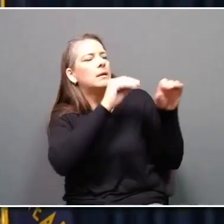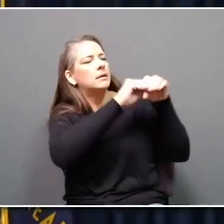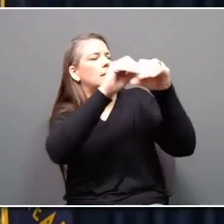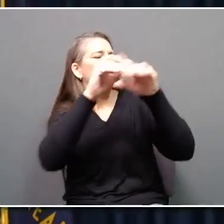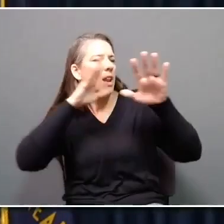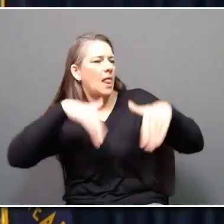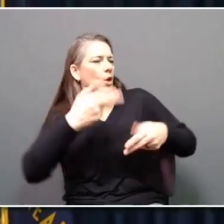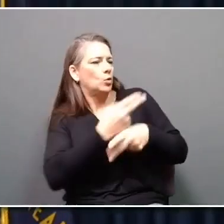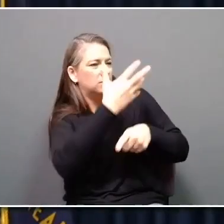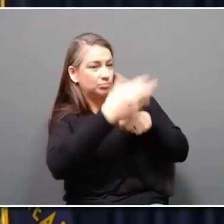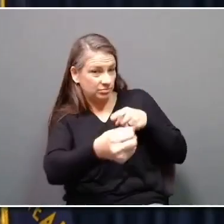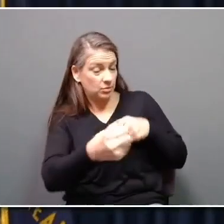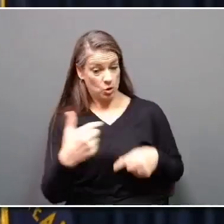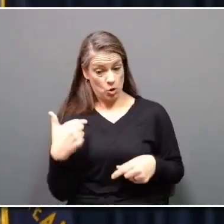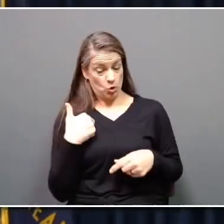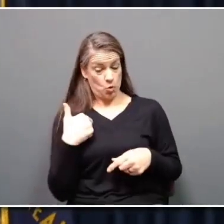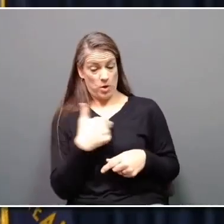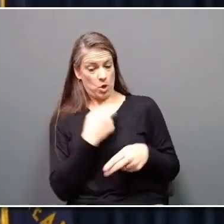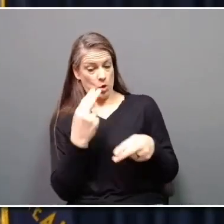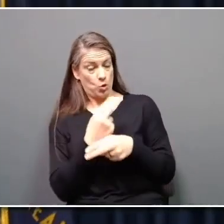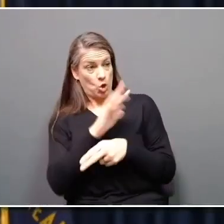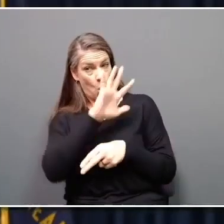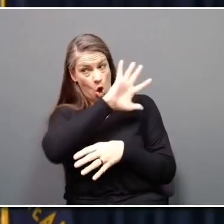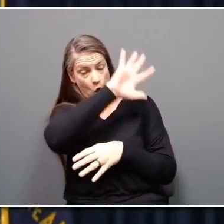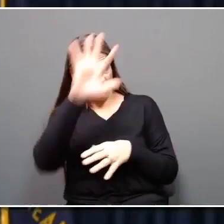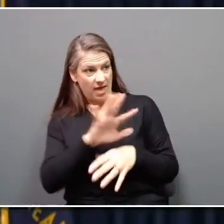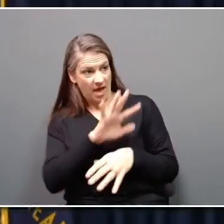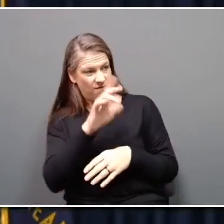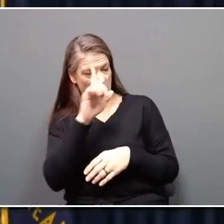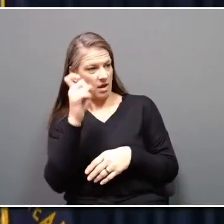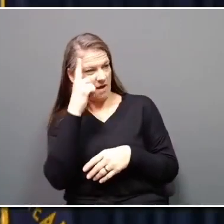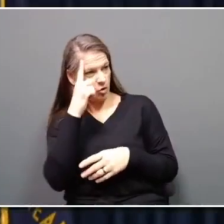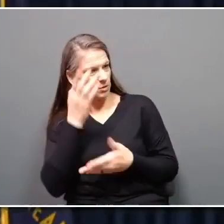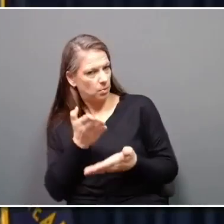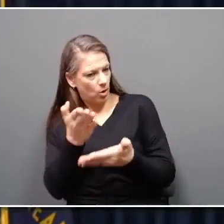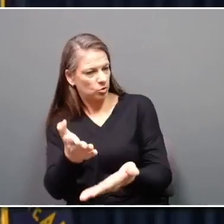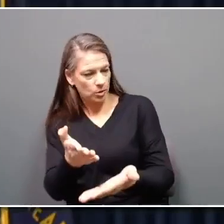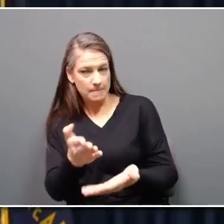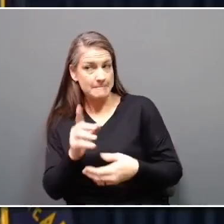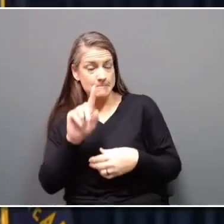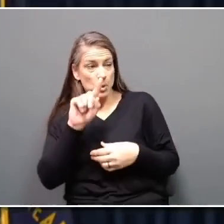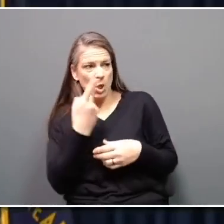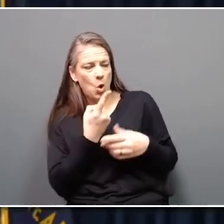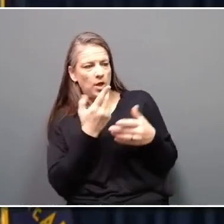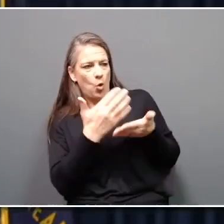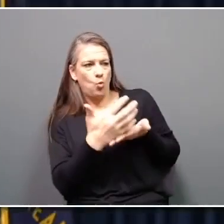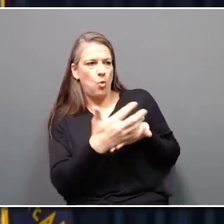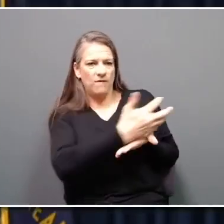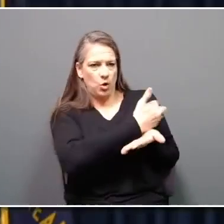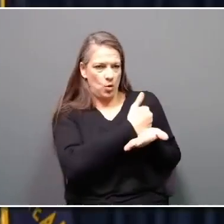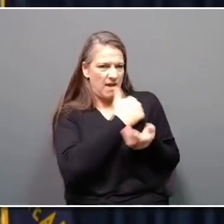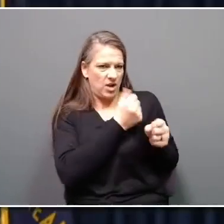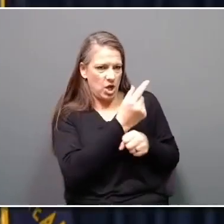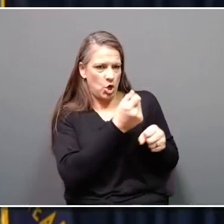So what we do is we utilize all of that in the governor's proposal. And again, it's only the recurring revenue that comes in each year that we spend on